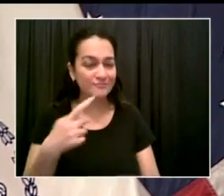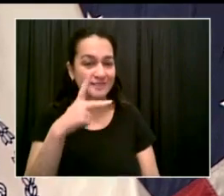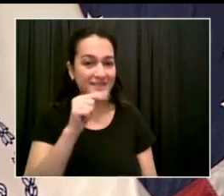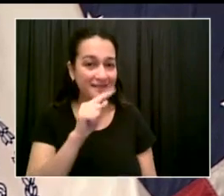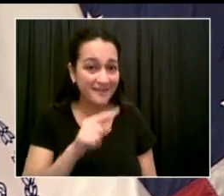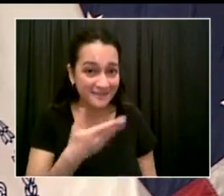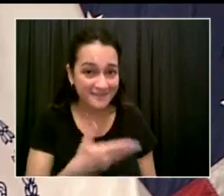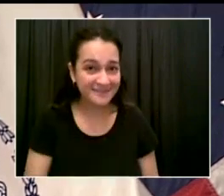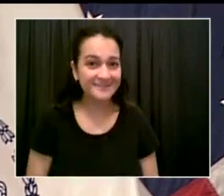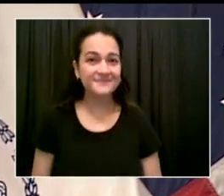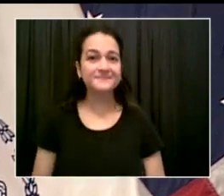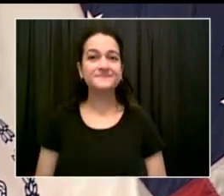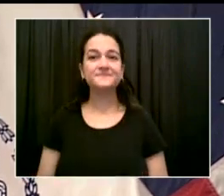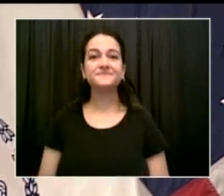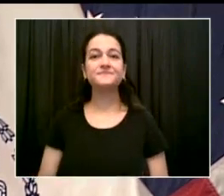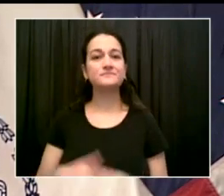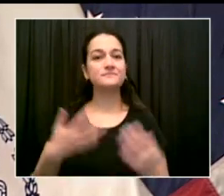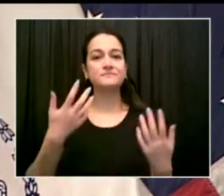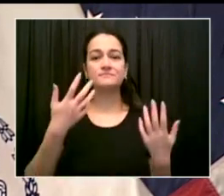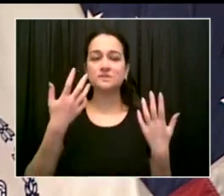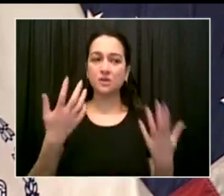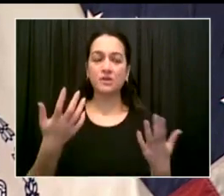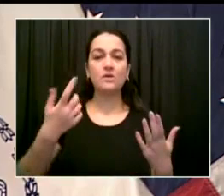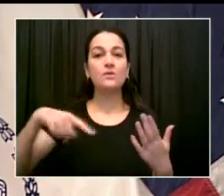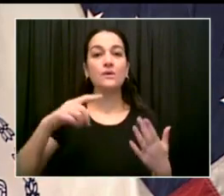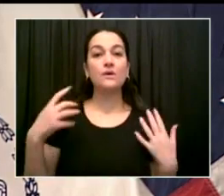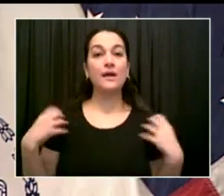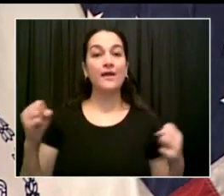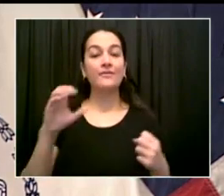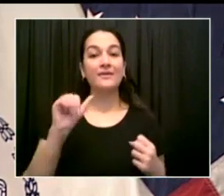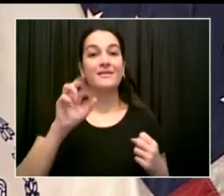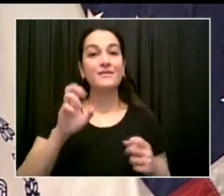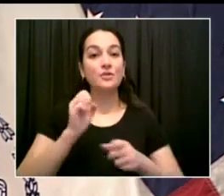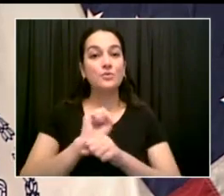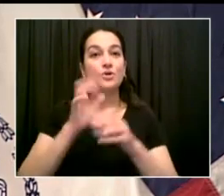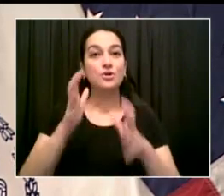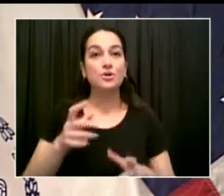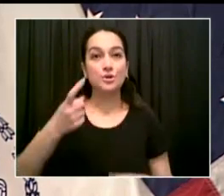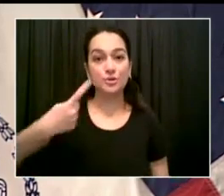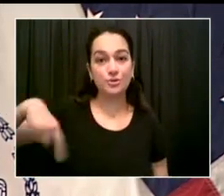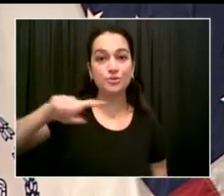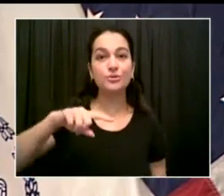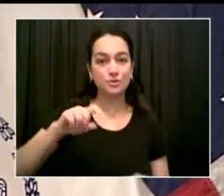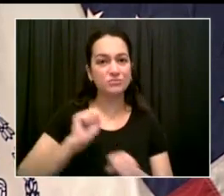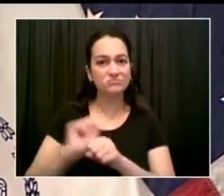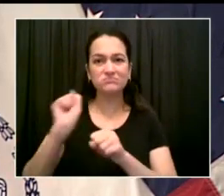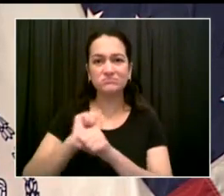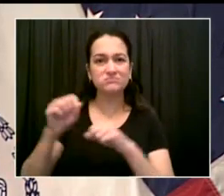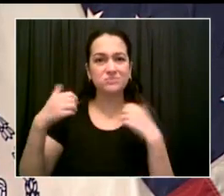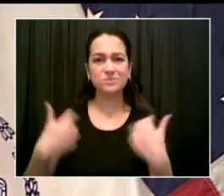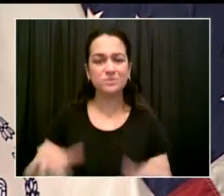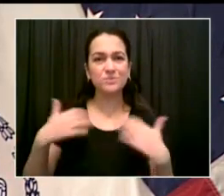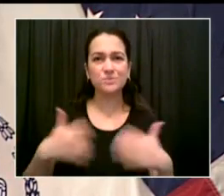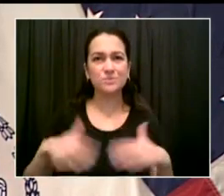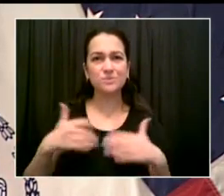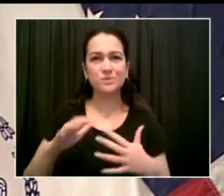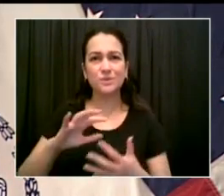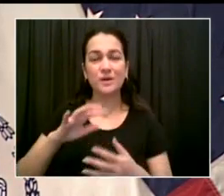alone, 1.2 million in New York State, 22 million in the United States of America. This is how this gets very serious very